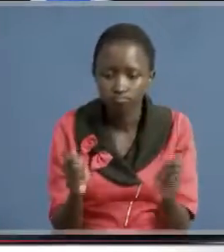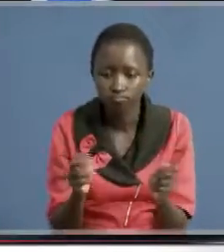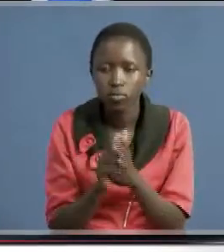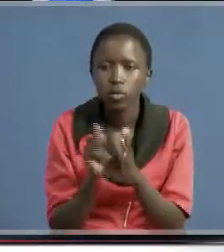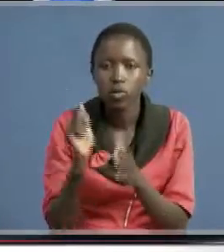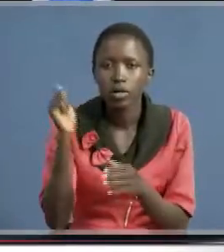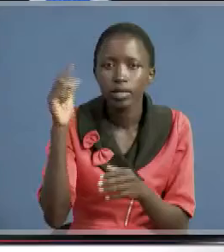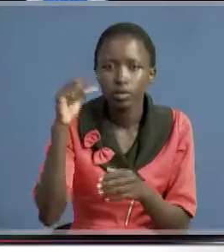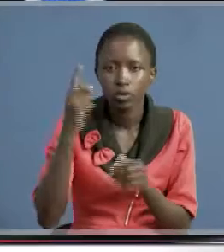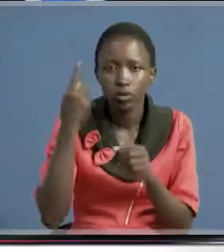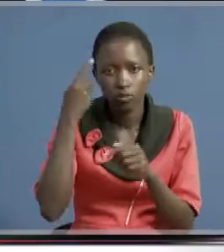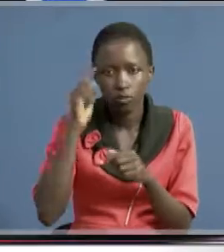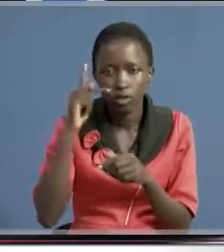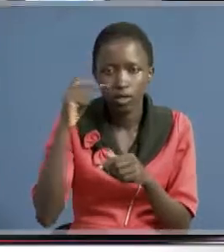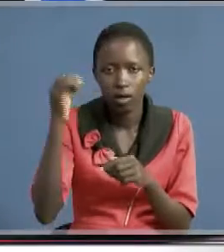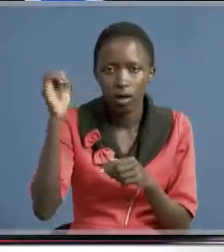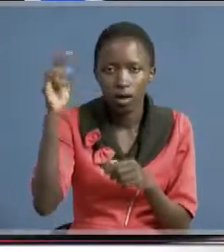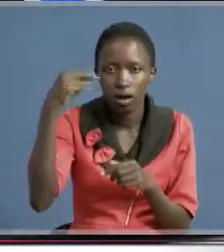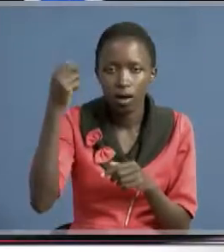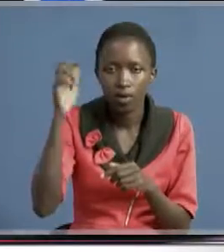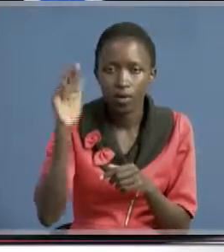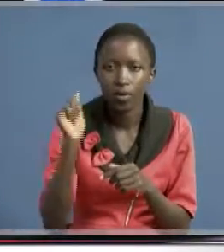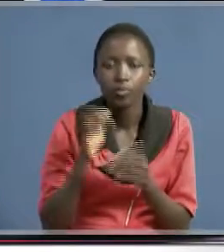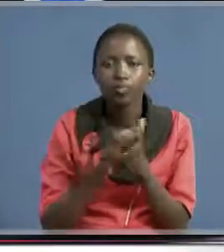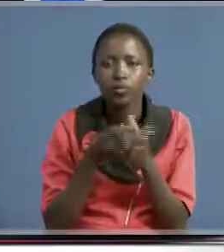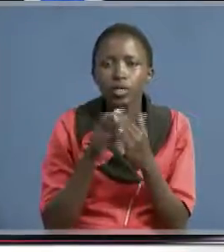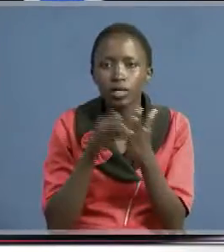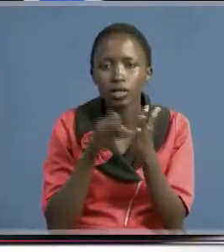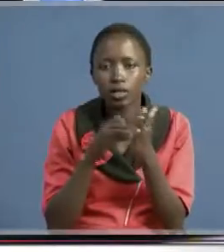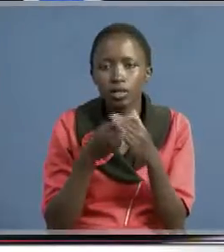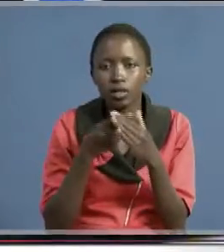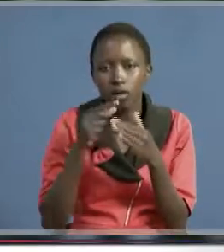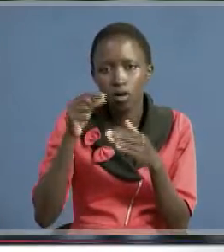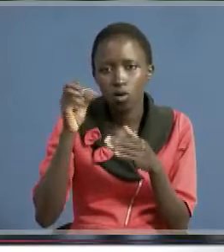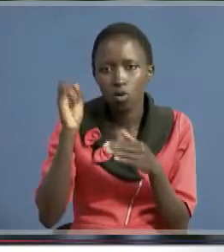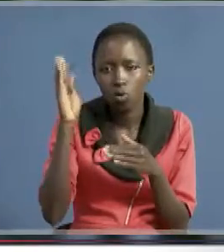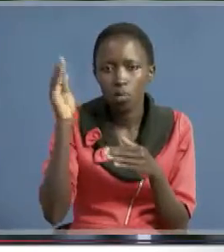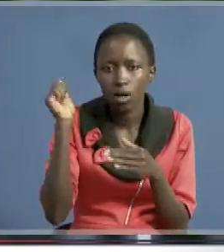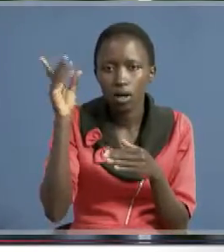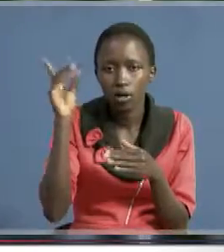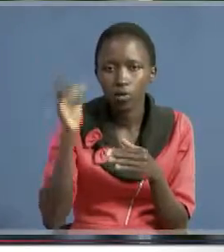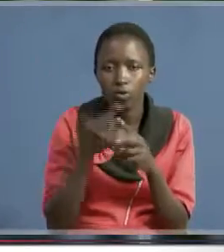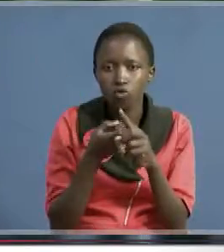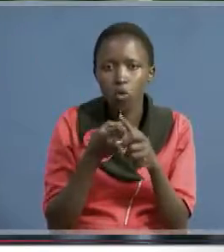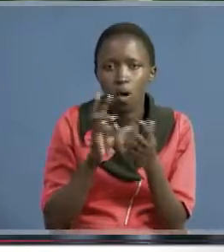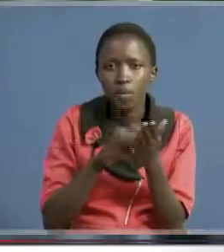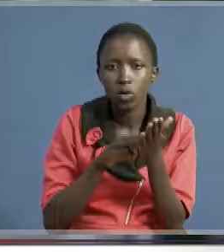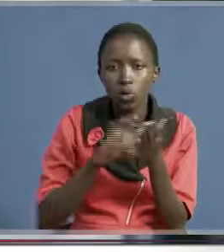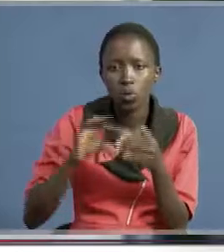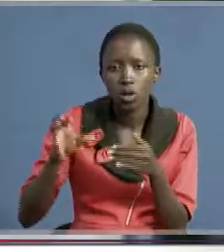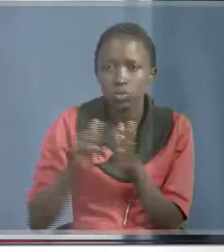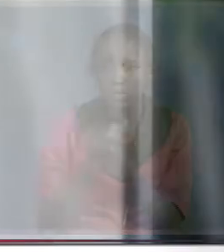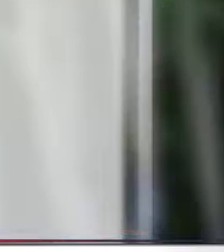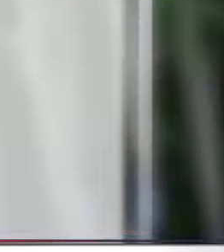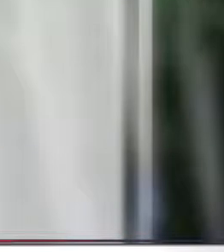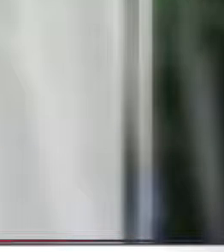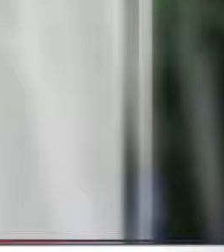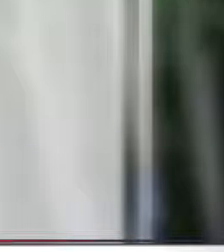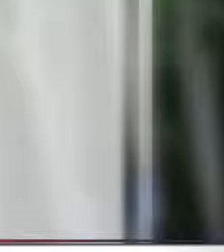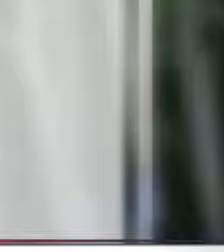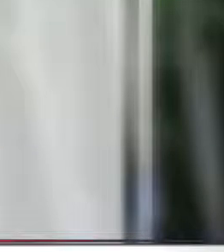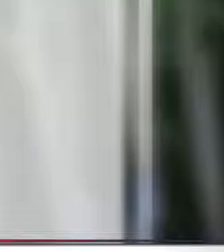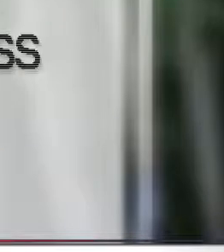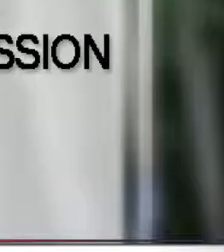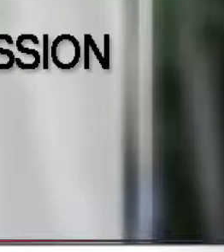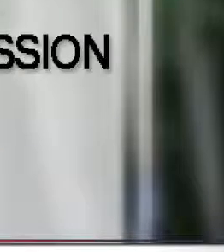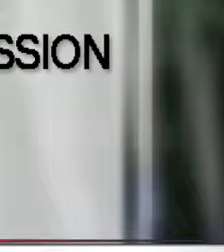Attorney General Paul Kihara. Those on the task force include Governor Okoth Obado from Migori County and his counterpart from Kisumu,